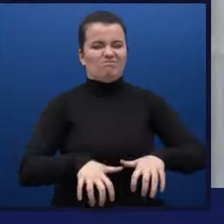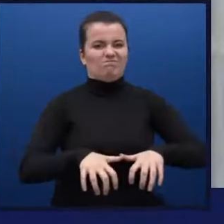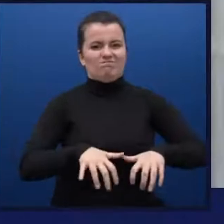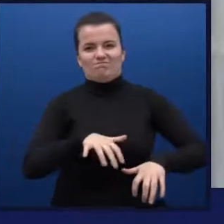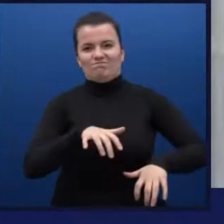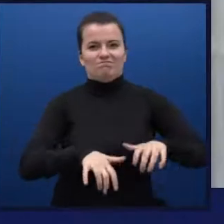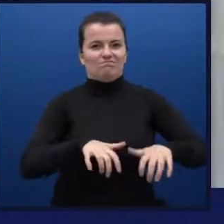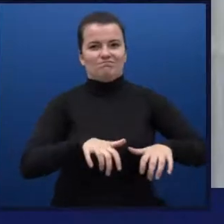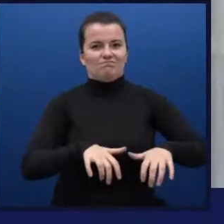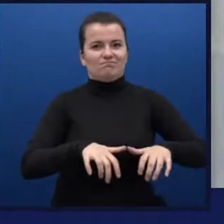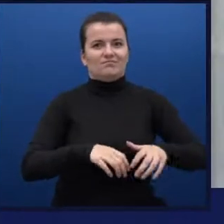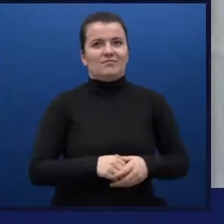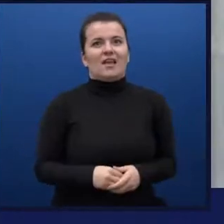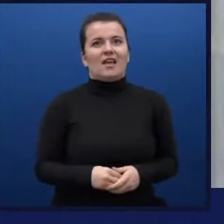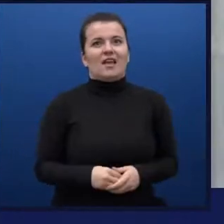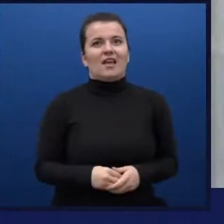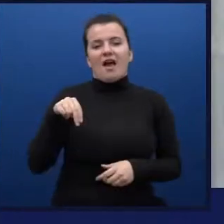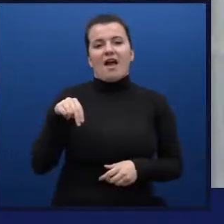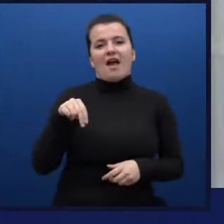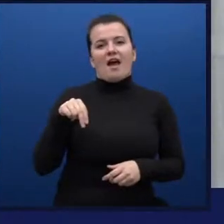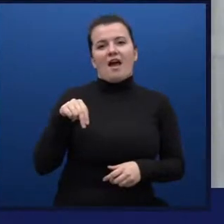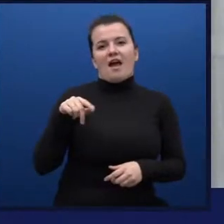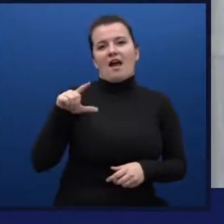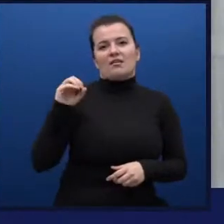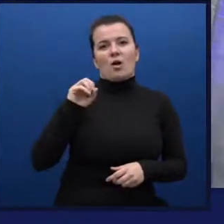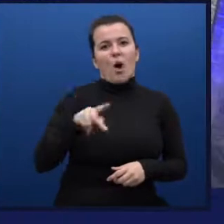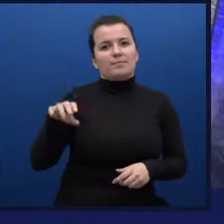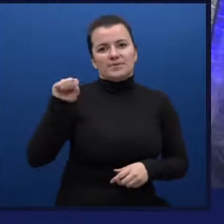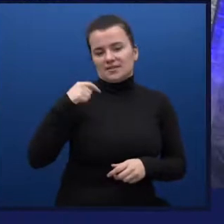for ML ops in the data science space.